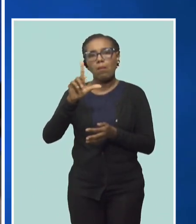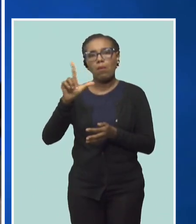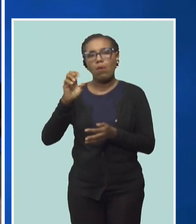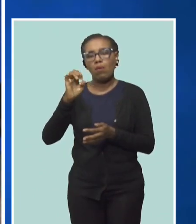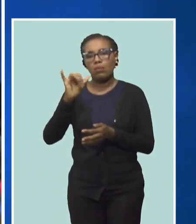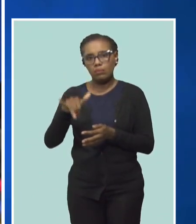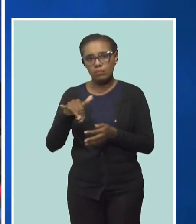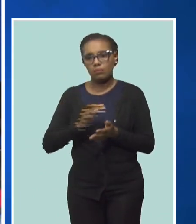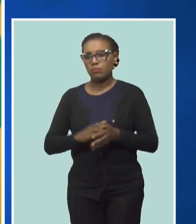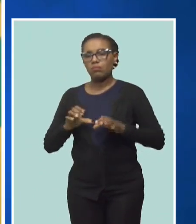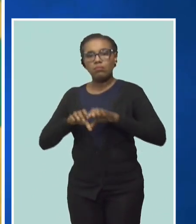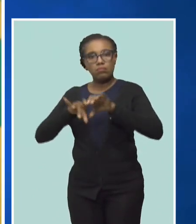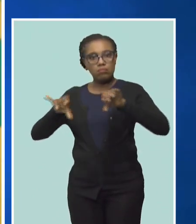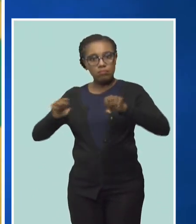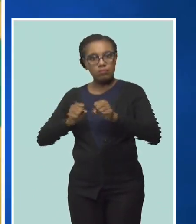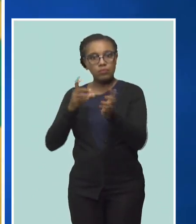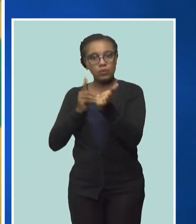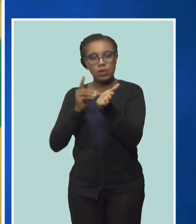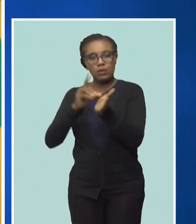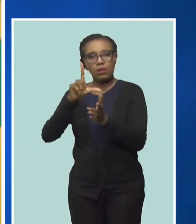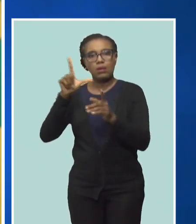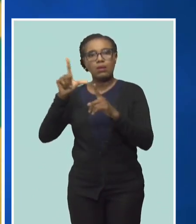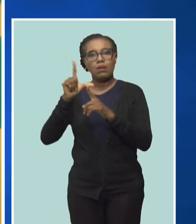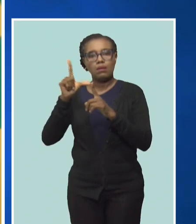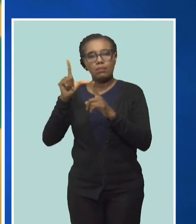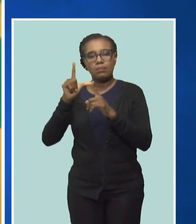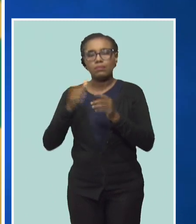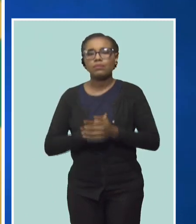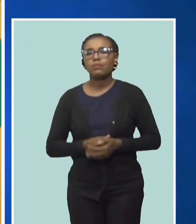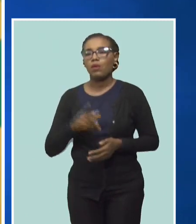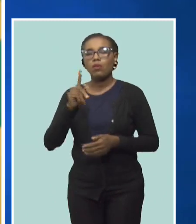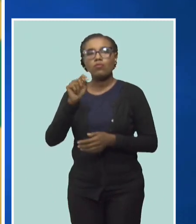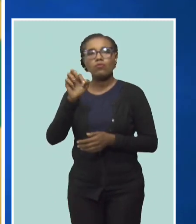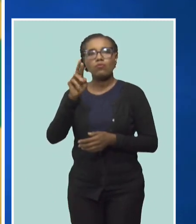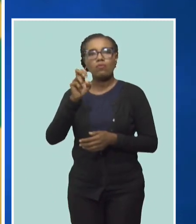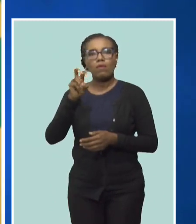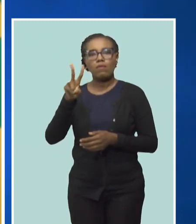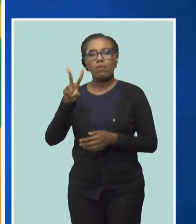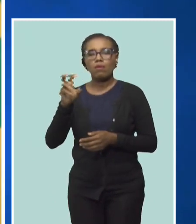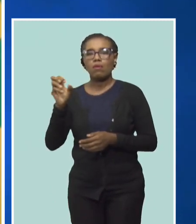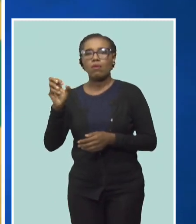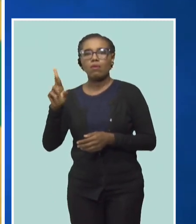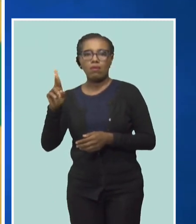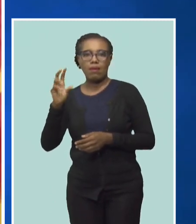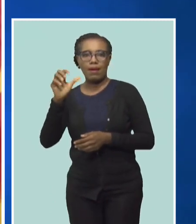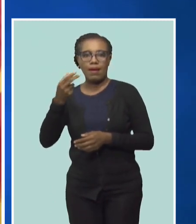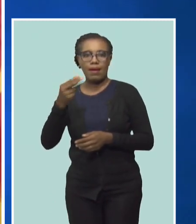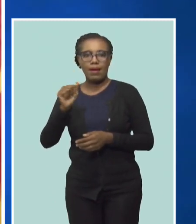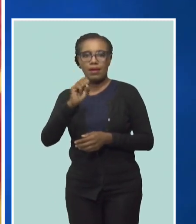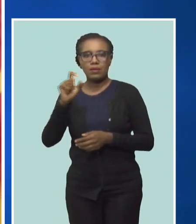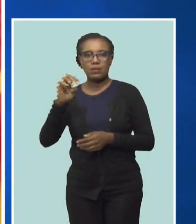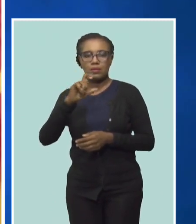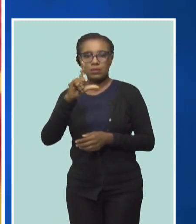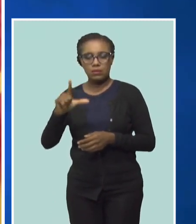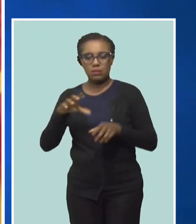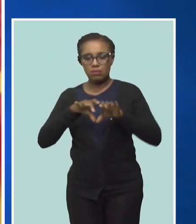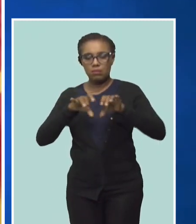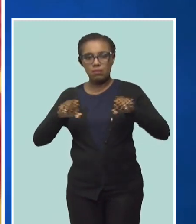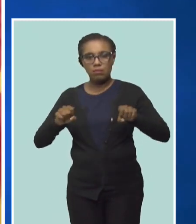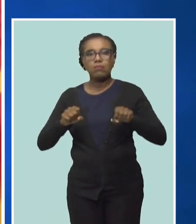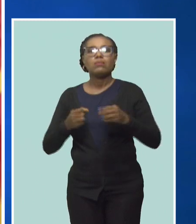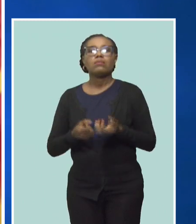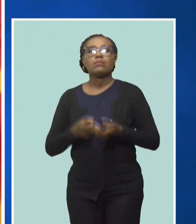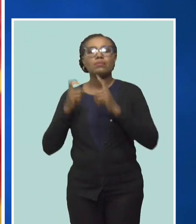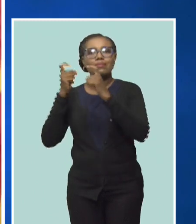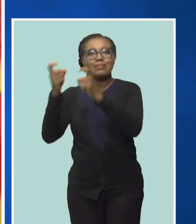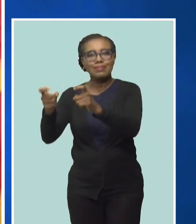Doctor of Letters, and Sir Trevor Hassel, who received an honorary Doctor of Science degree. Addressing the graduating